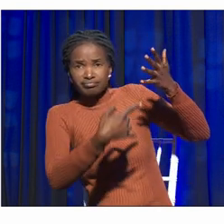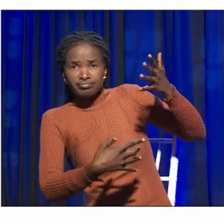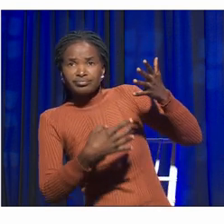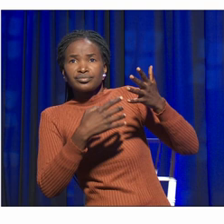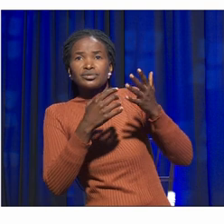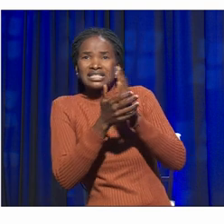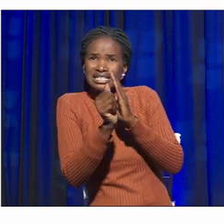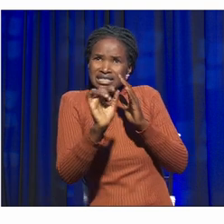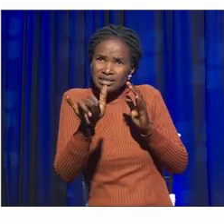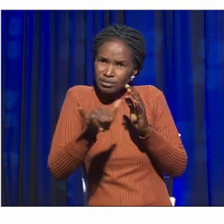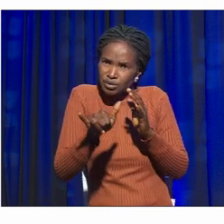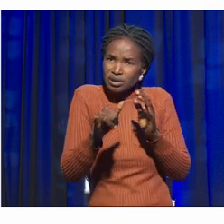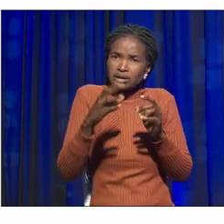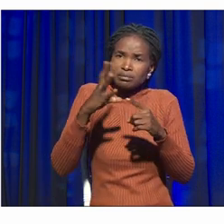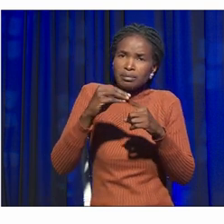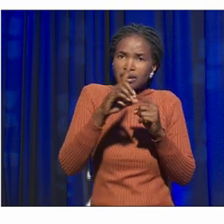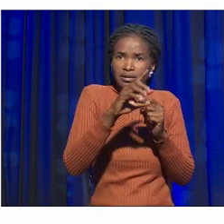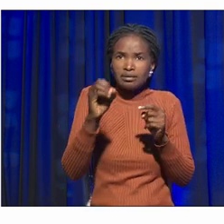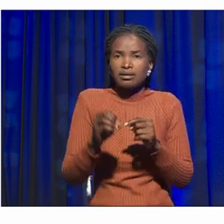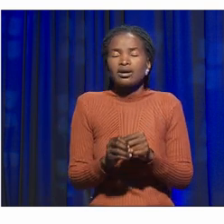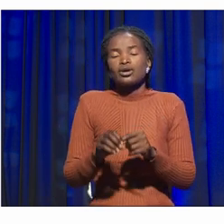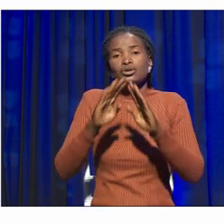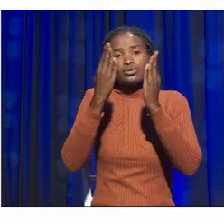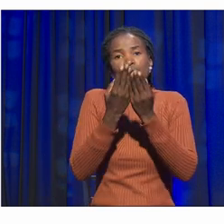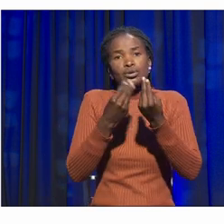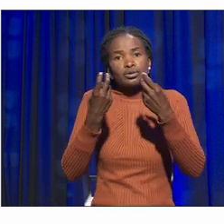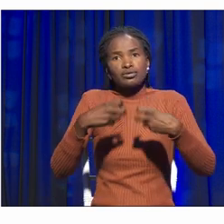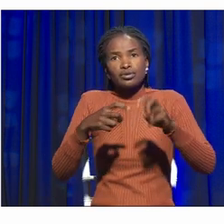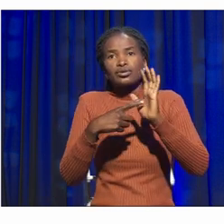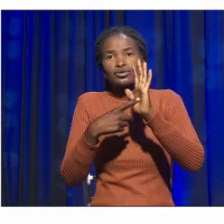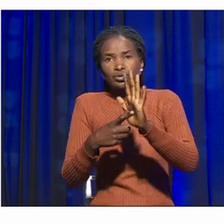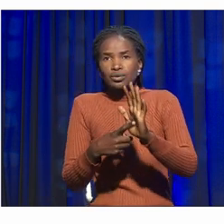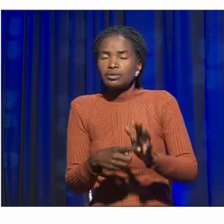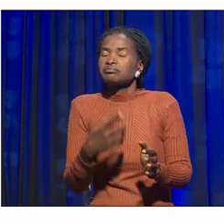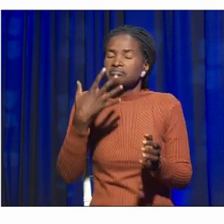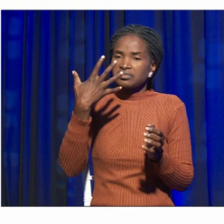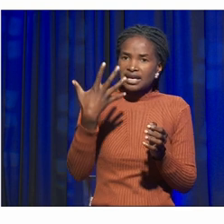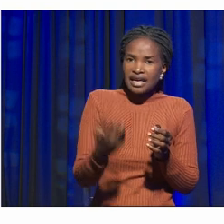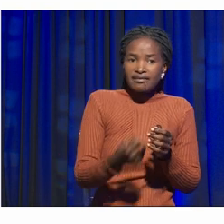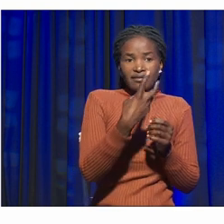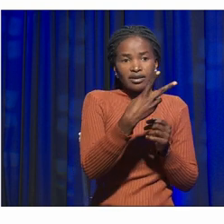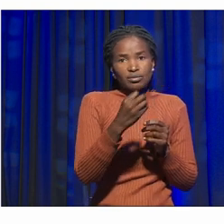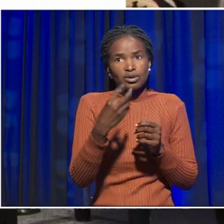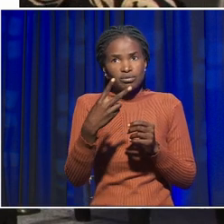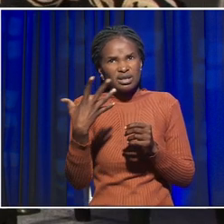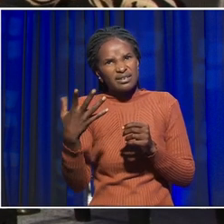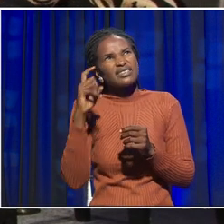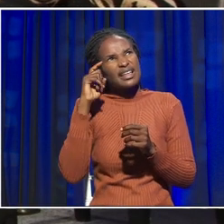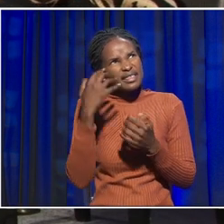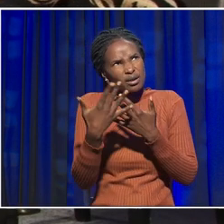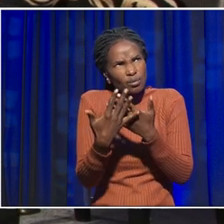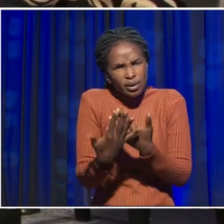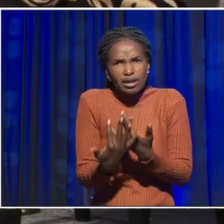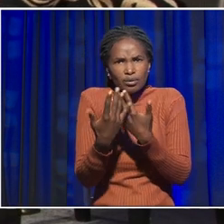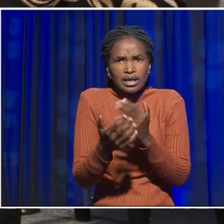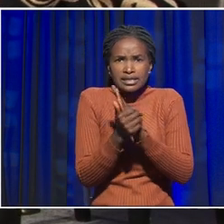that they started tracking. So I would like to say to you, there's also a 2025. I think we're still waiting